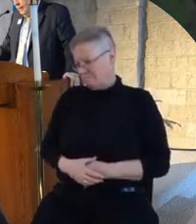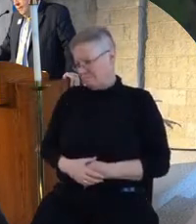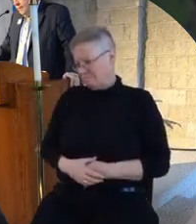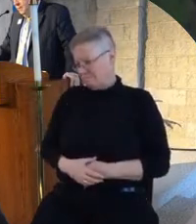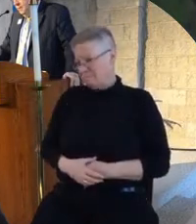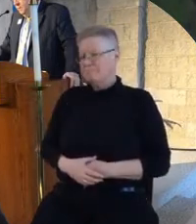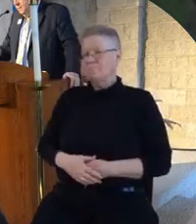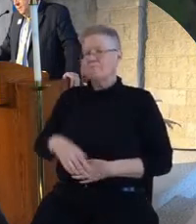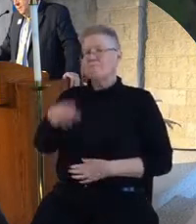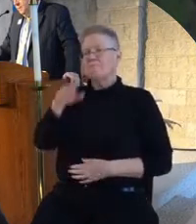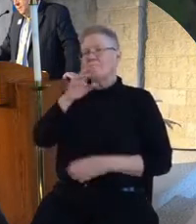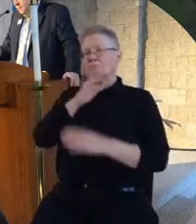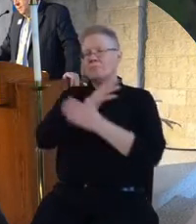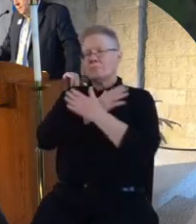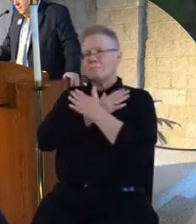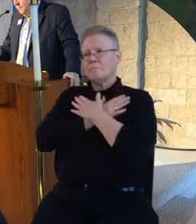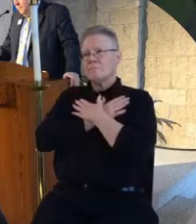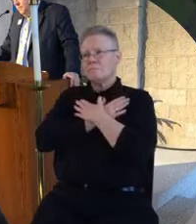Relax.